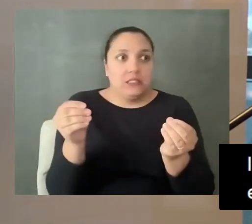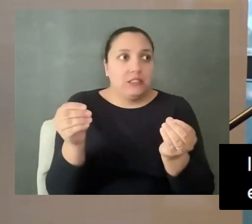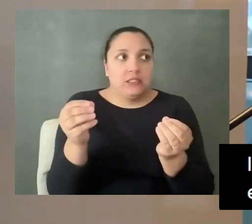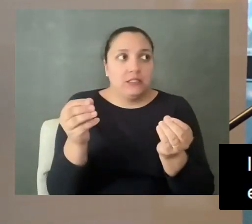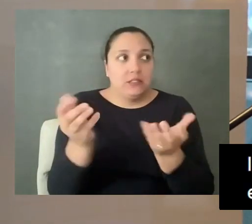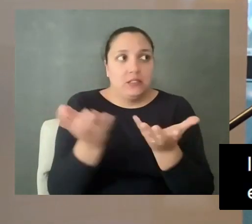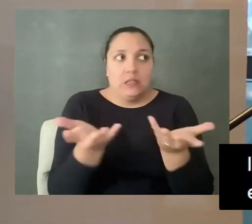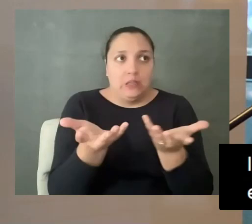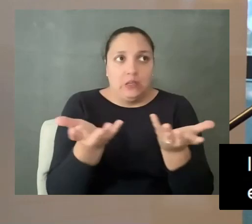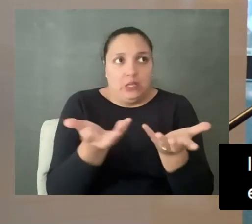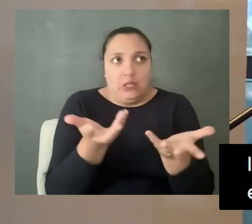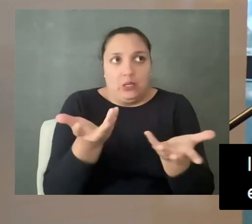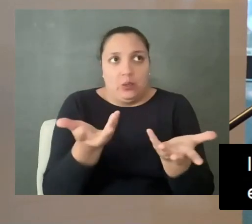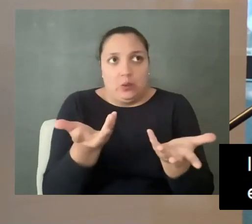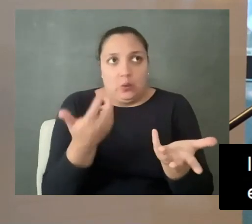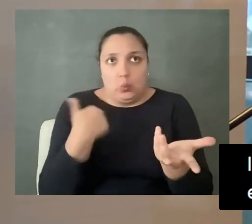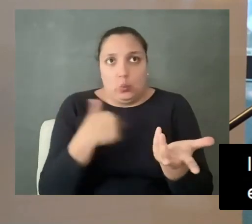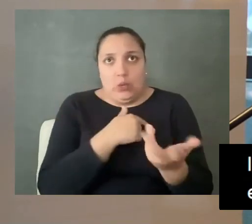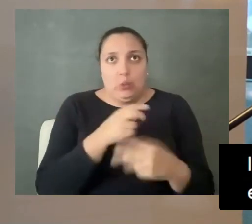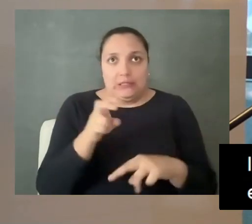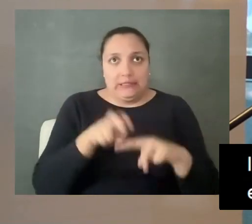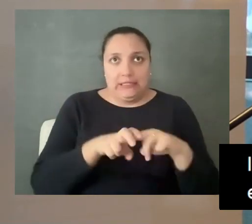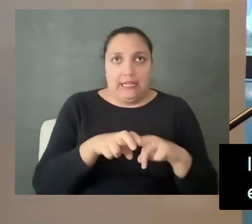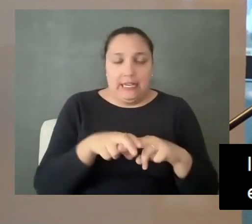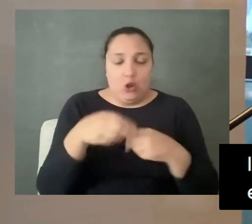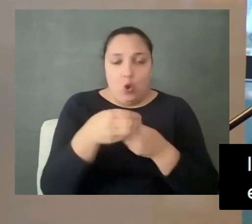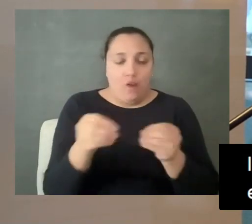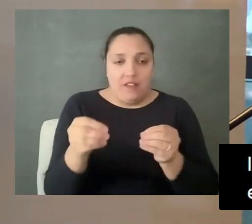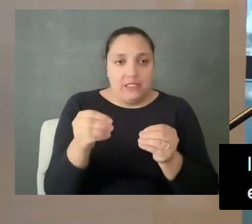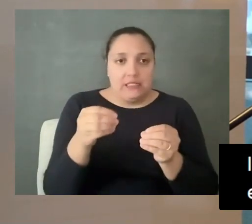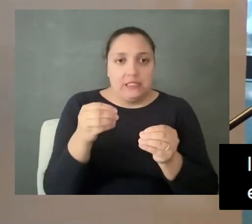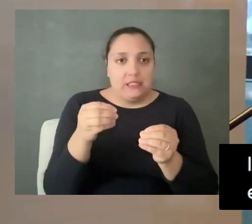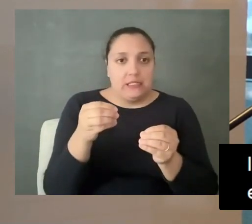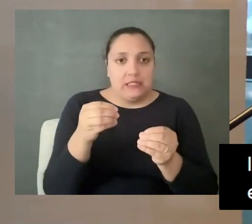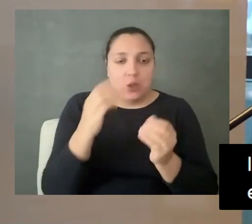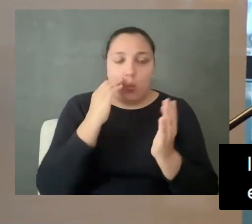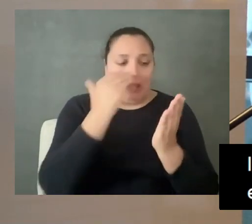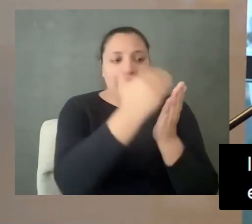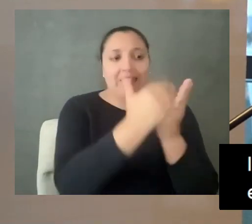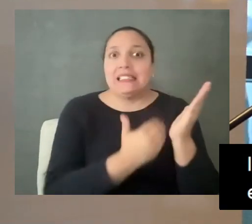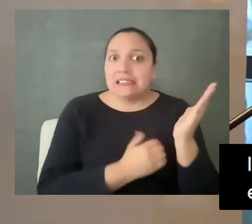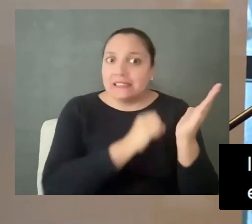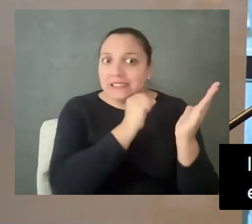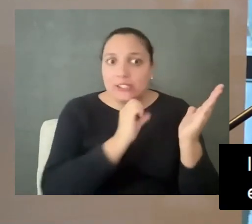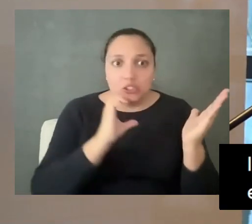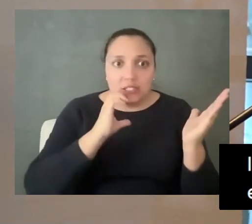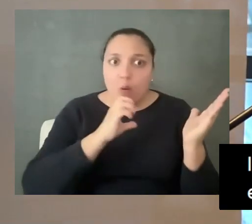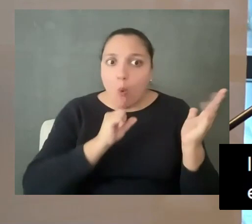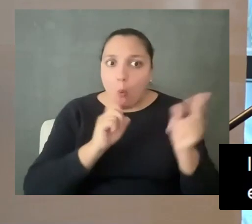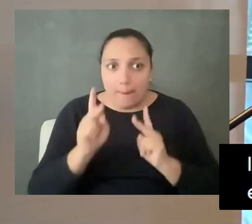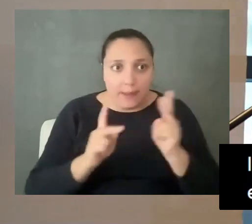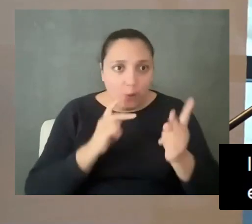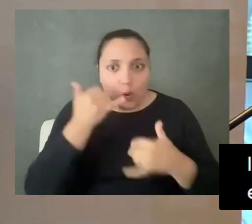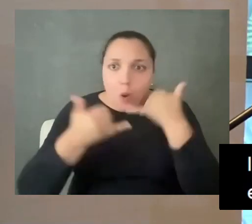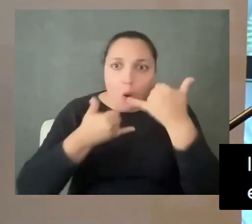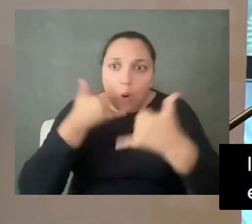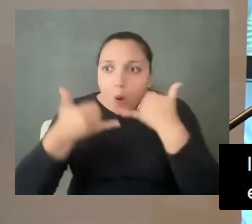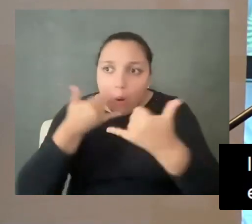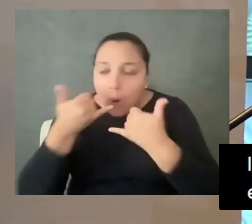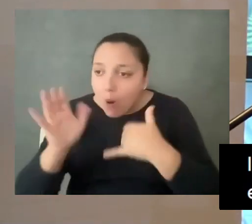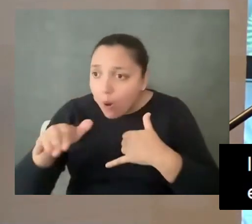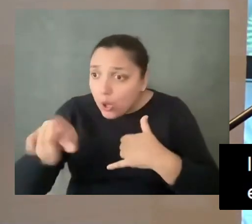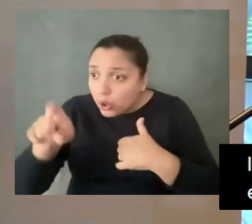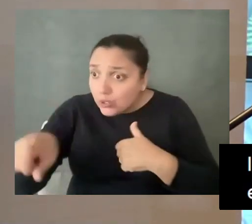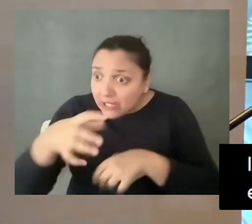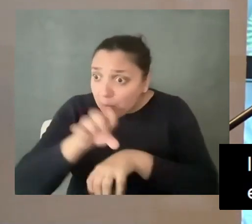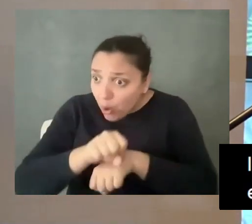literally, were sitting in our offices all day calling a list of senior citizens in our district, as many as we could, and say, do you need an appointment? Can